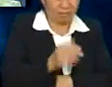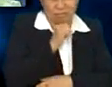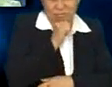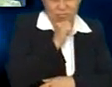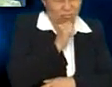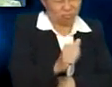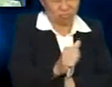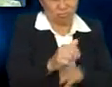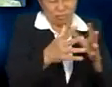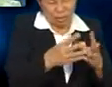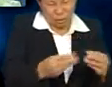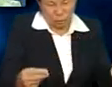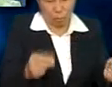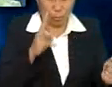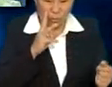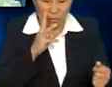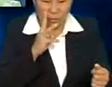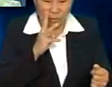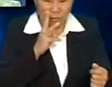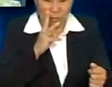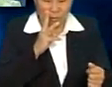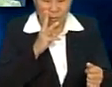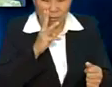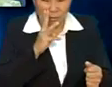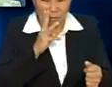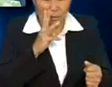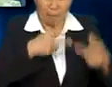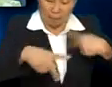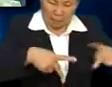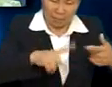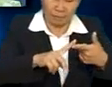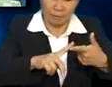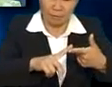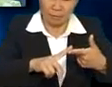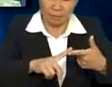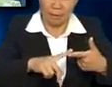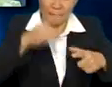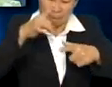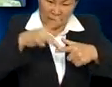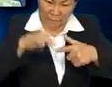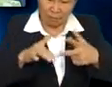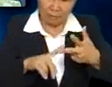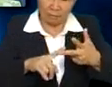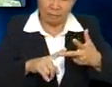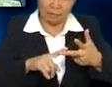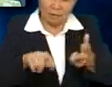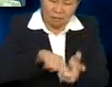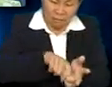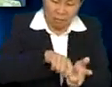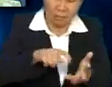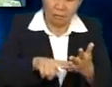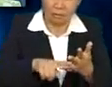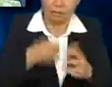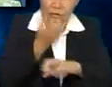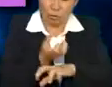Materials which cannot absorb water: plastic, metal,